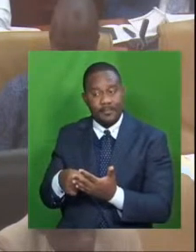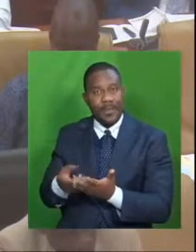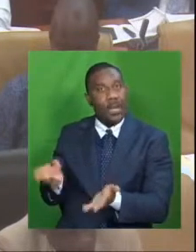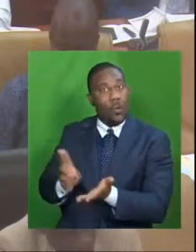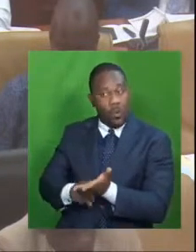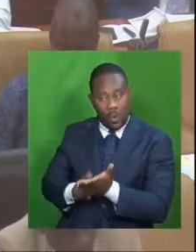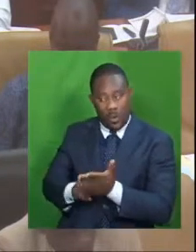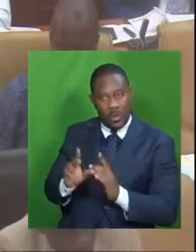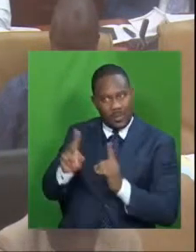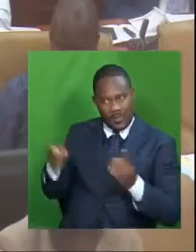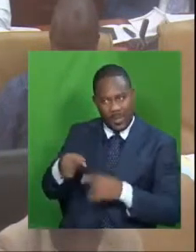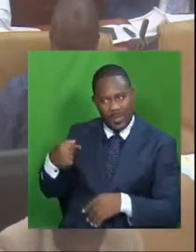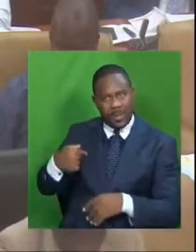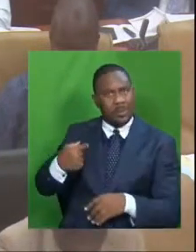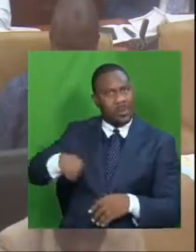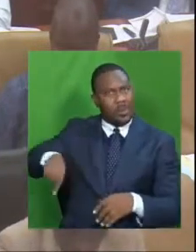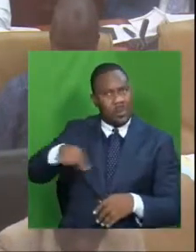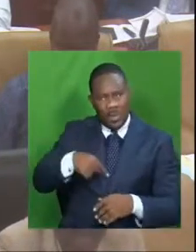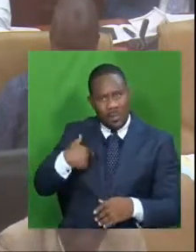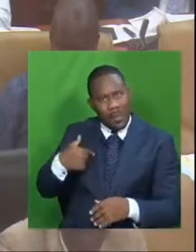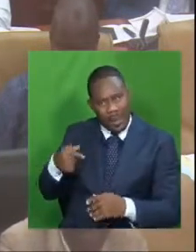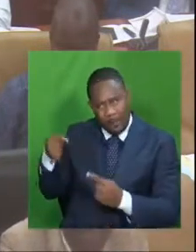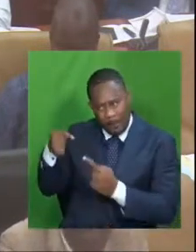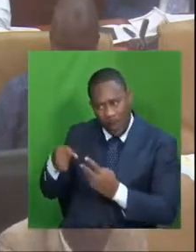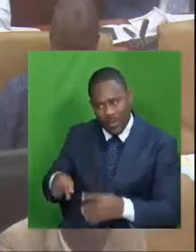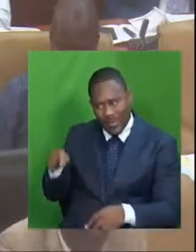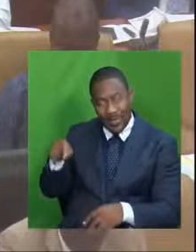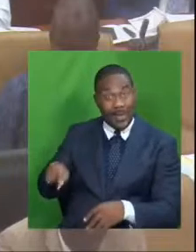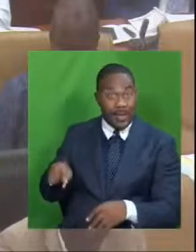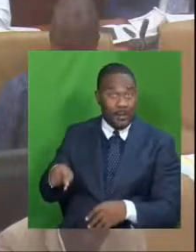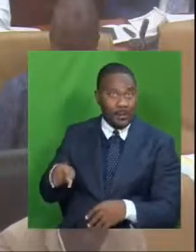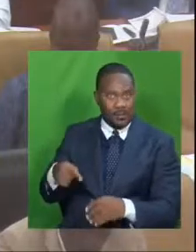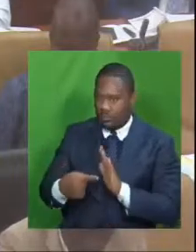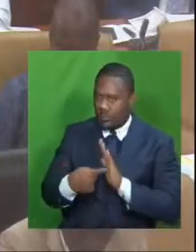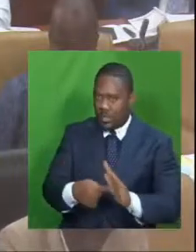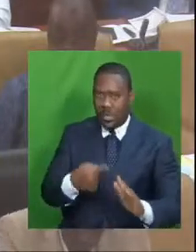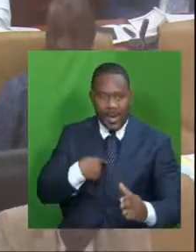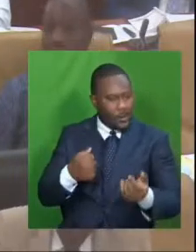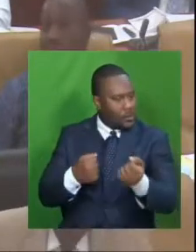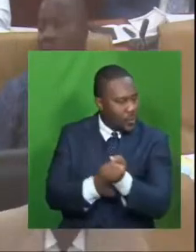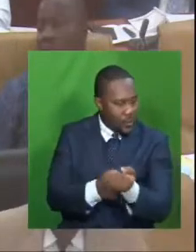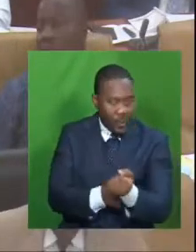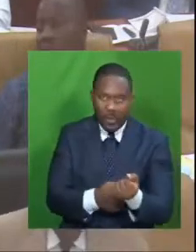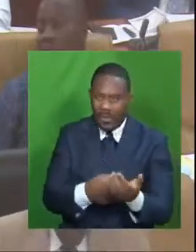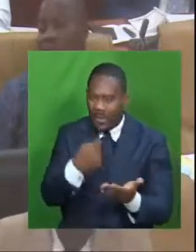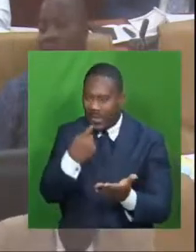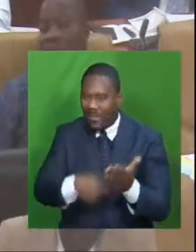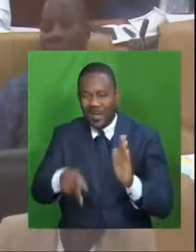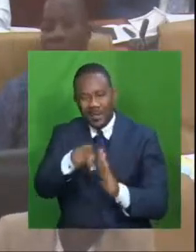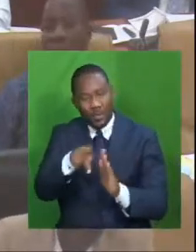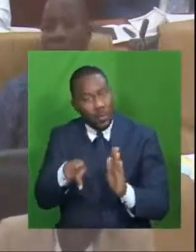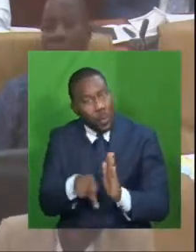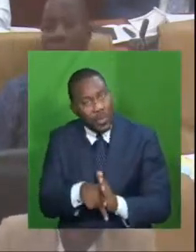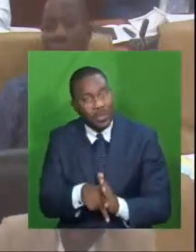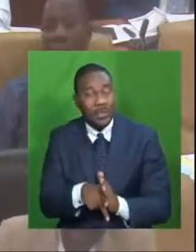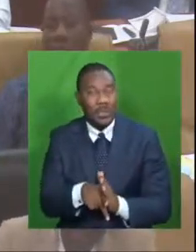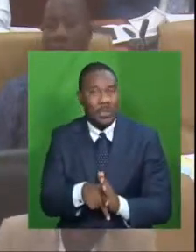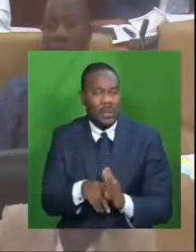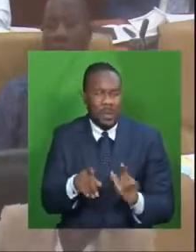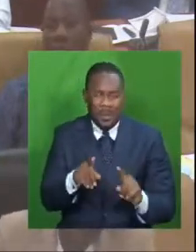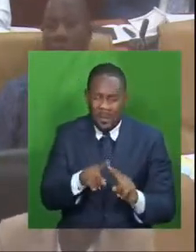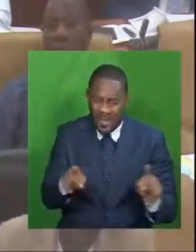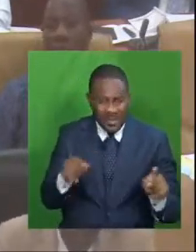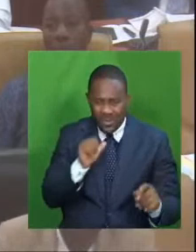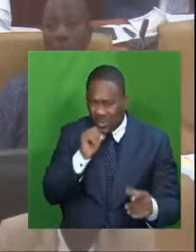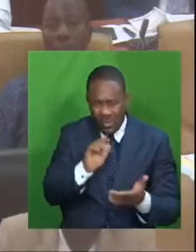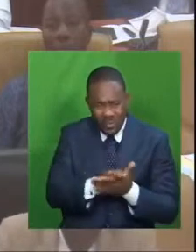And all of us, we have often supported tax policies that are progressive. But we do not believe that a tax policy must be designed